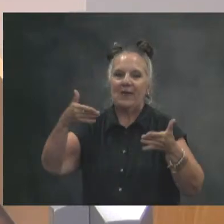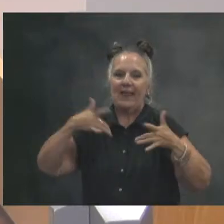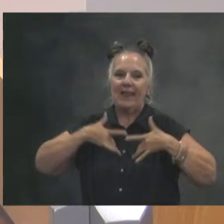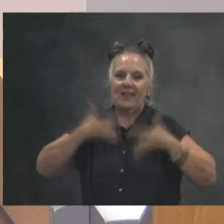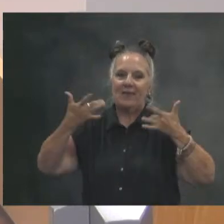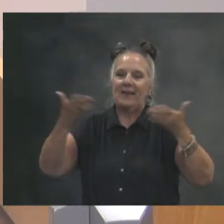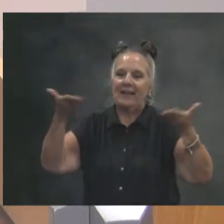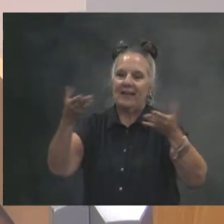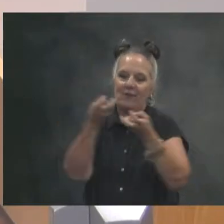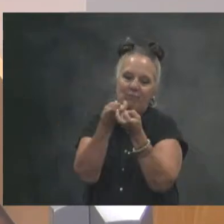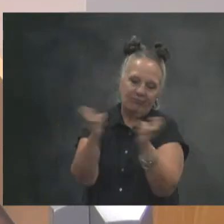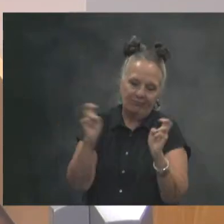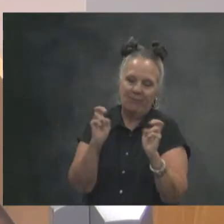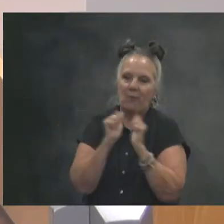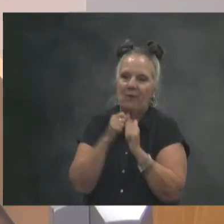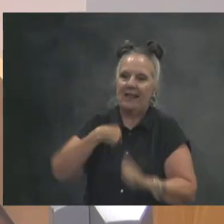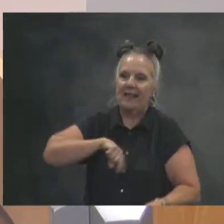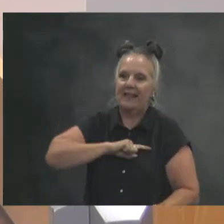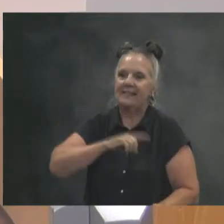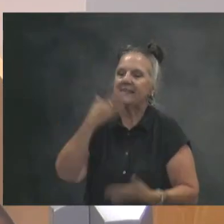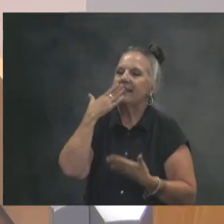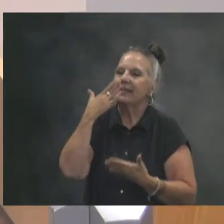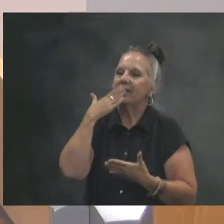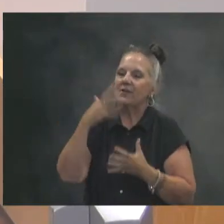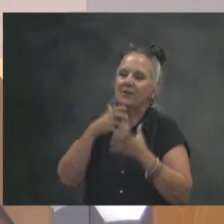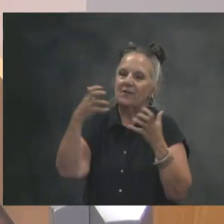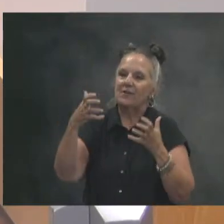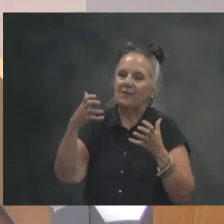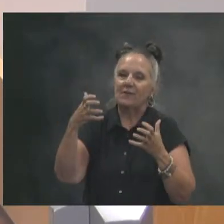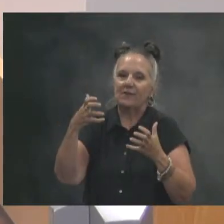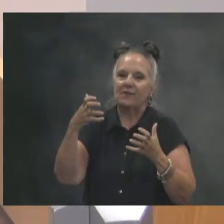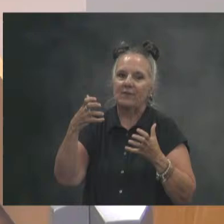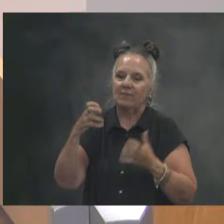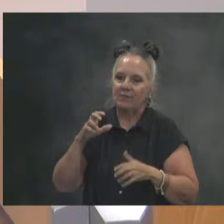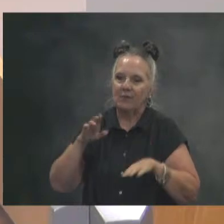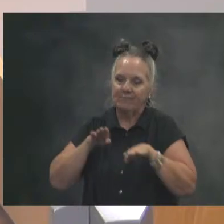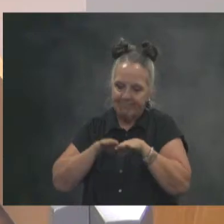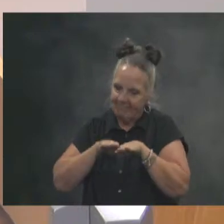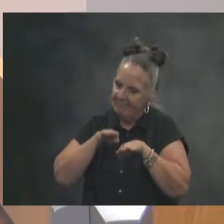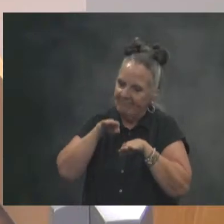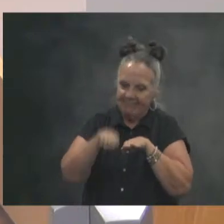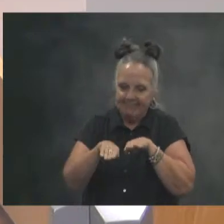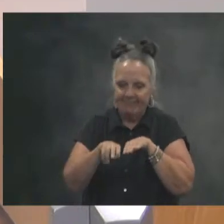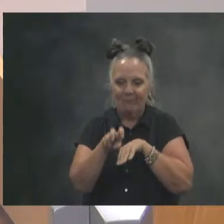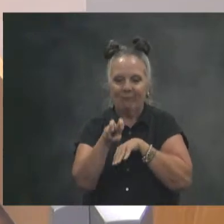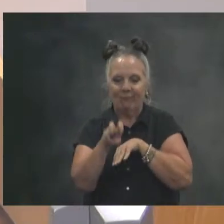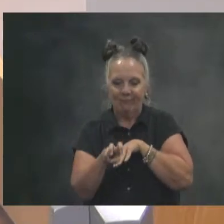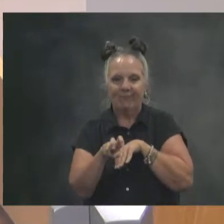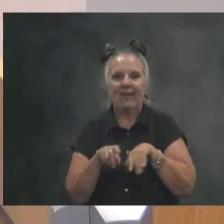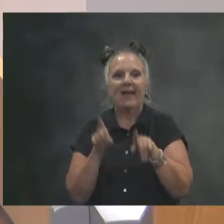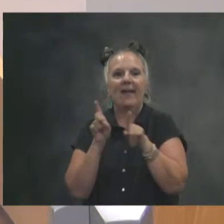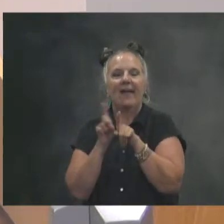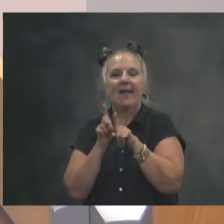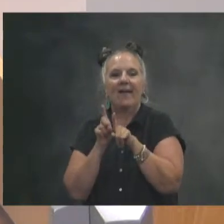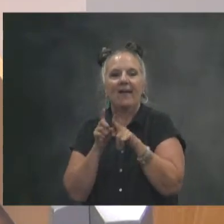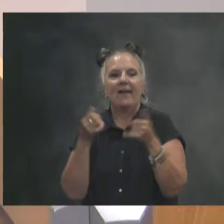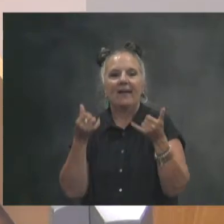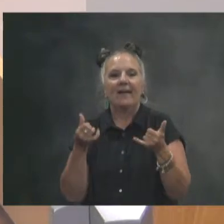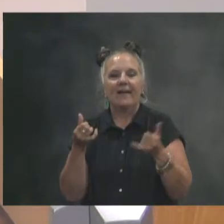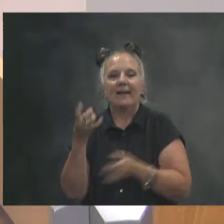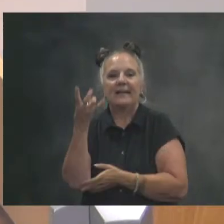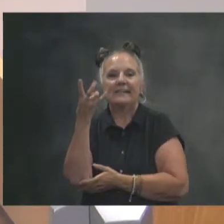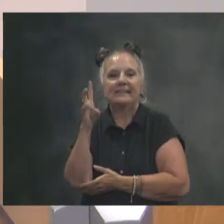you on our team. Thank you so much for stepping up to the plate. Also, today in